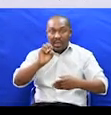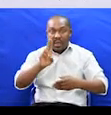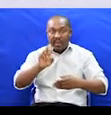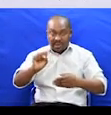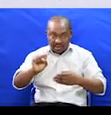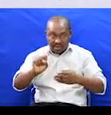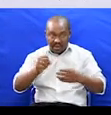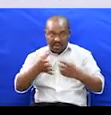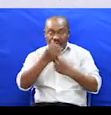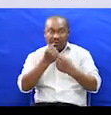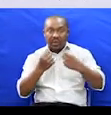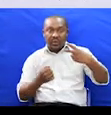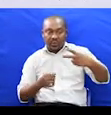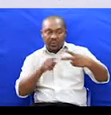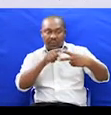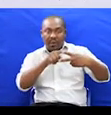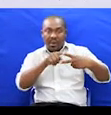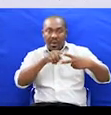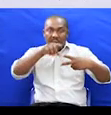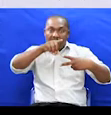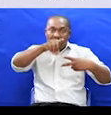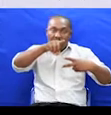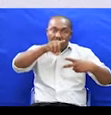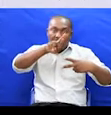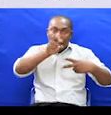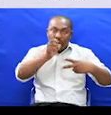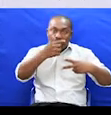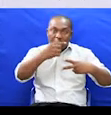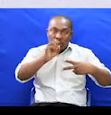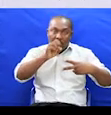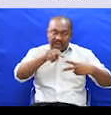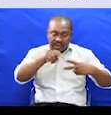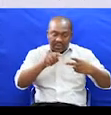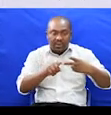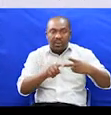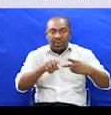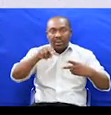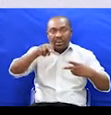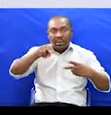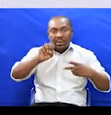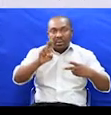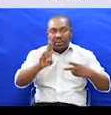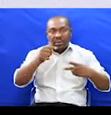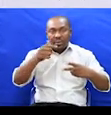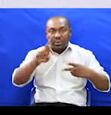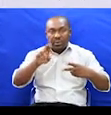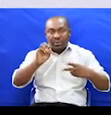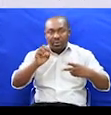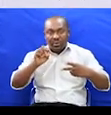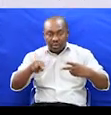a proton and a neutron. And at this orbit there is what?